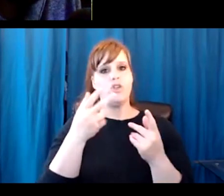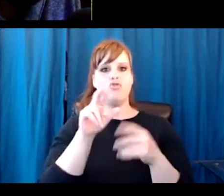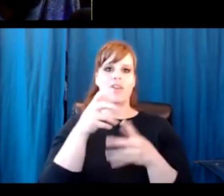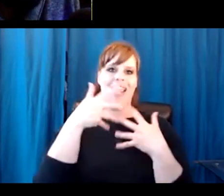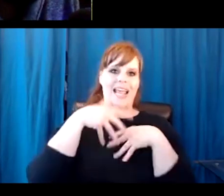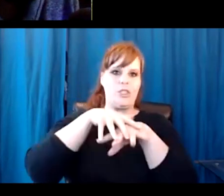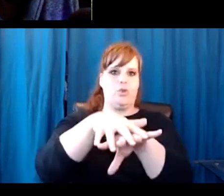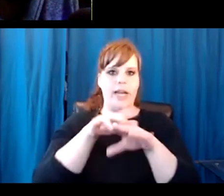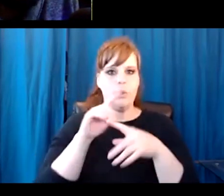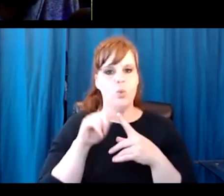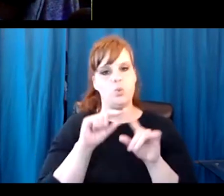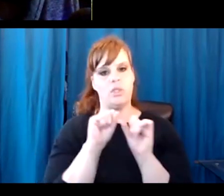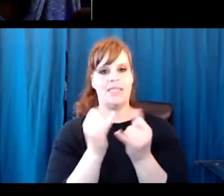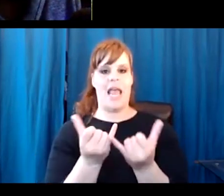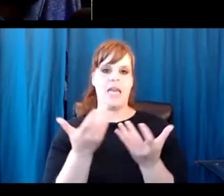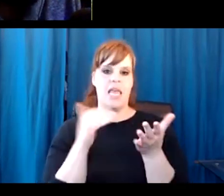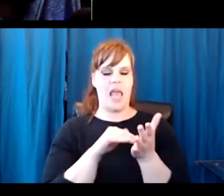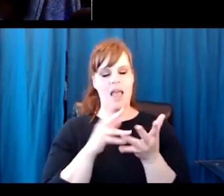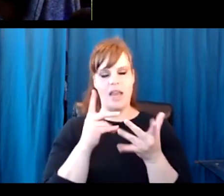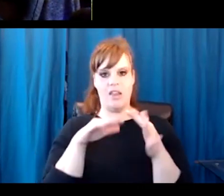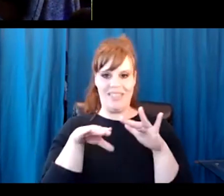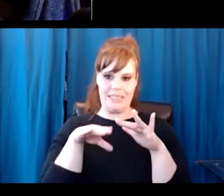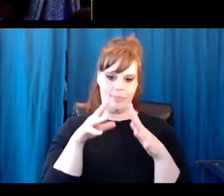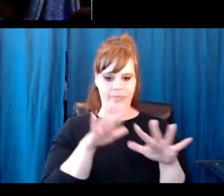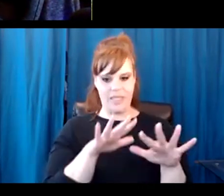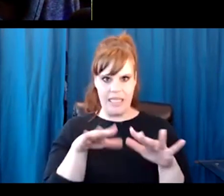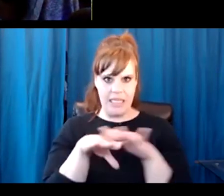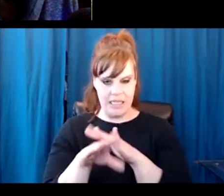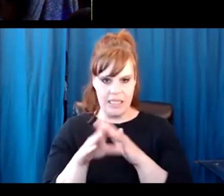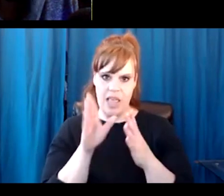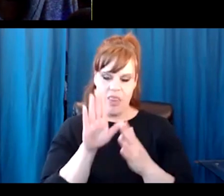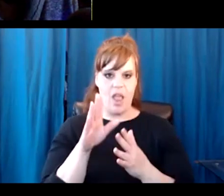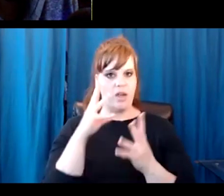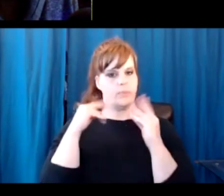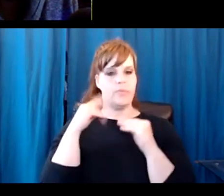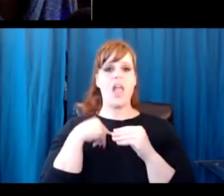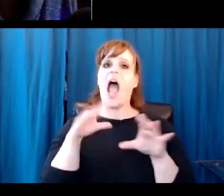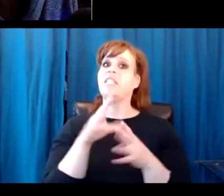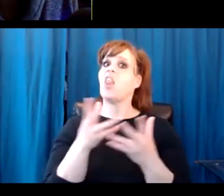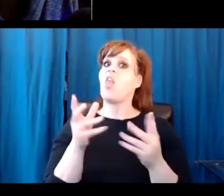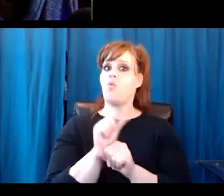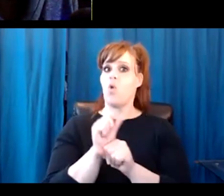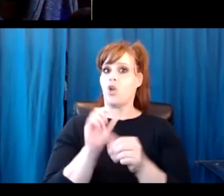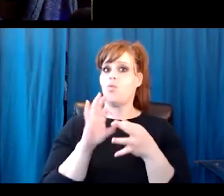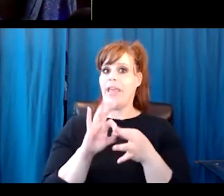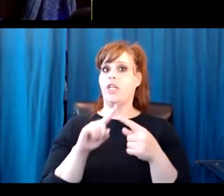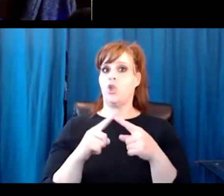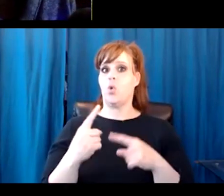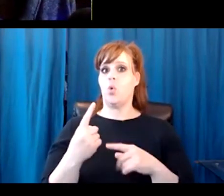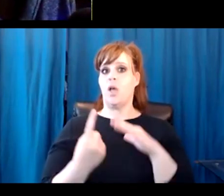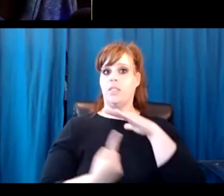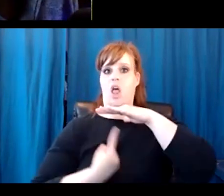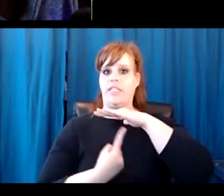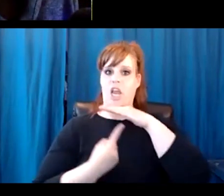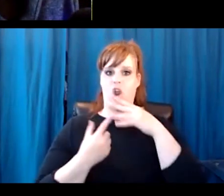into society, sort of easing their path. I did a lot of work with regards to solitary confinement, particularly of juveniles in the New